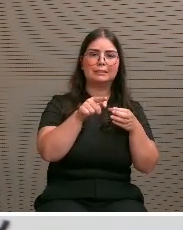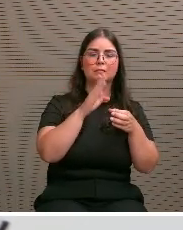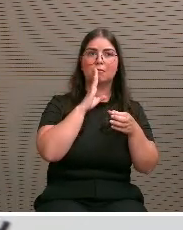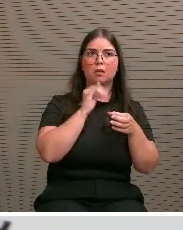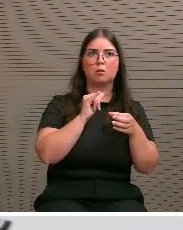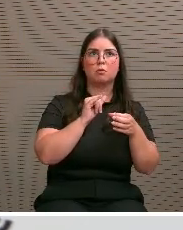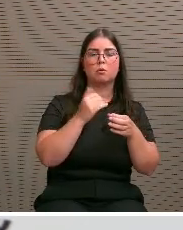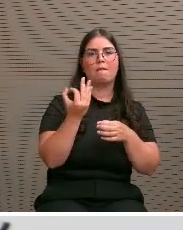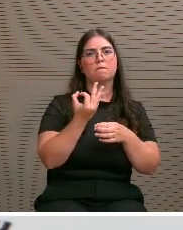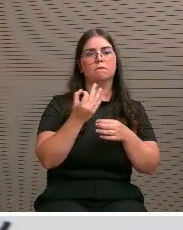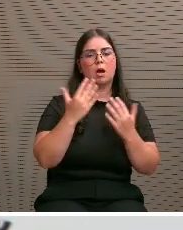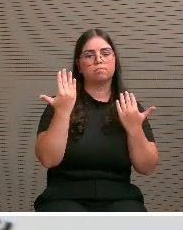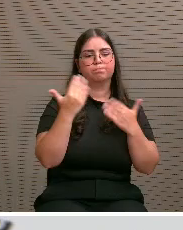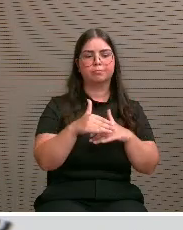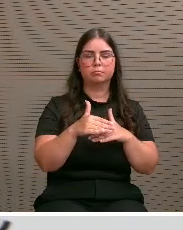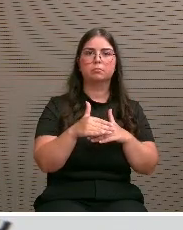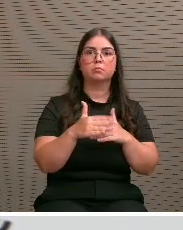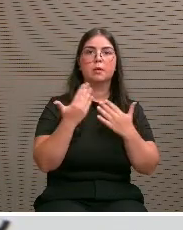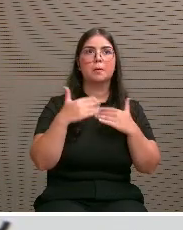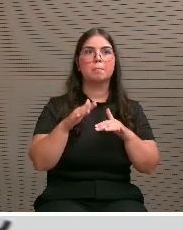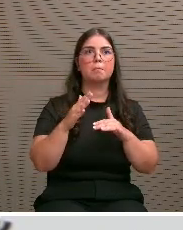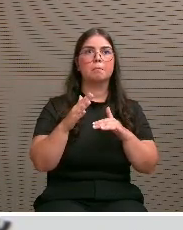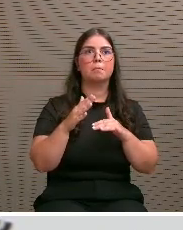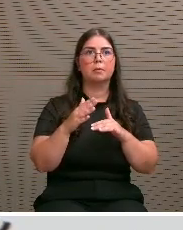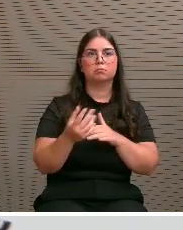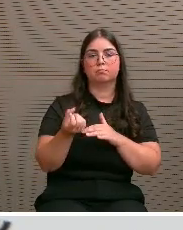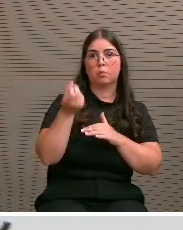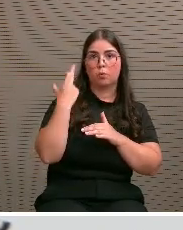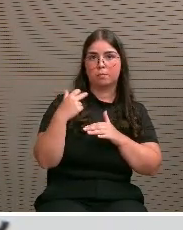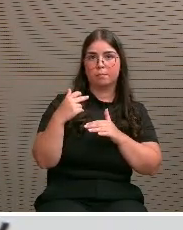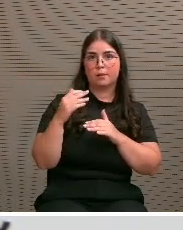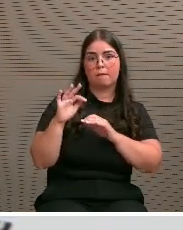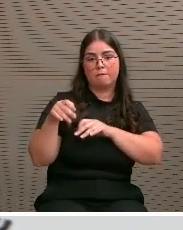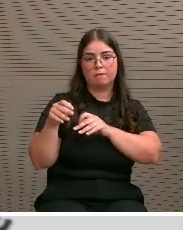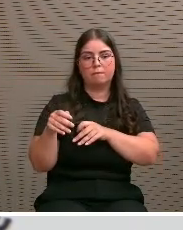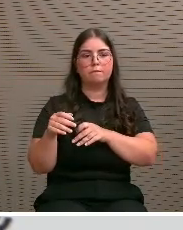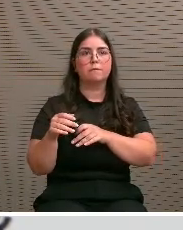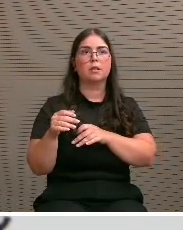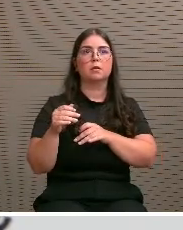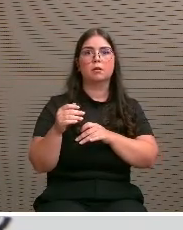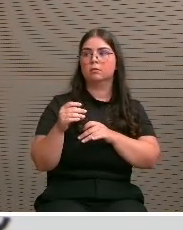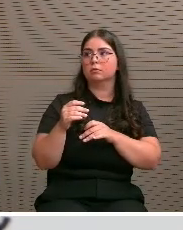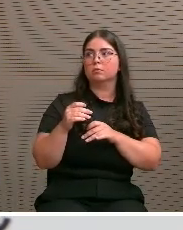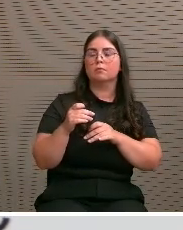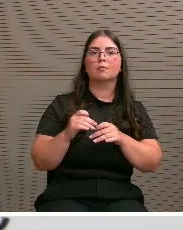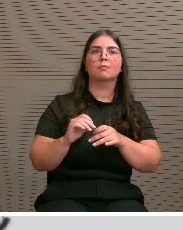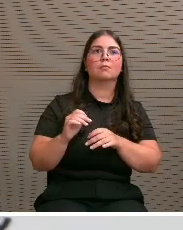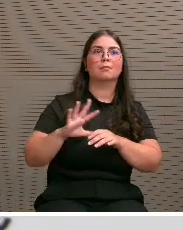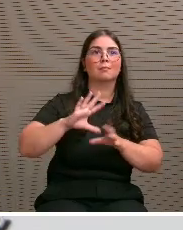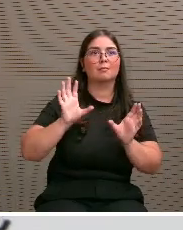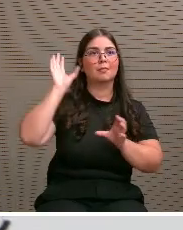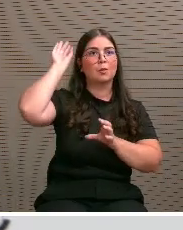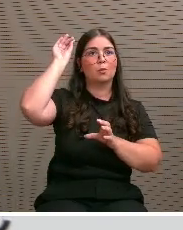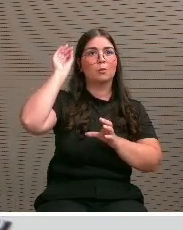only late last year that the government of the Philippines agreed that this was okay, commercial production